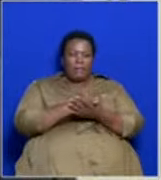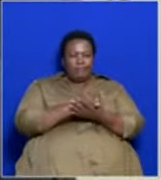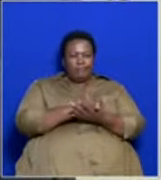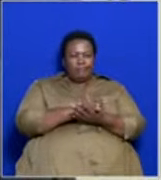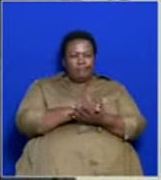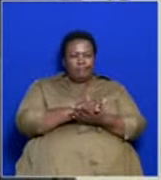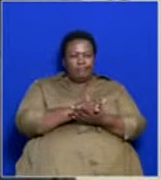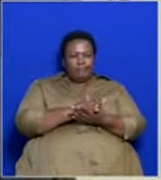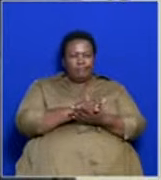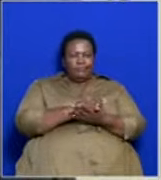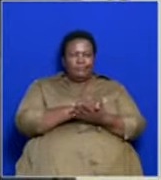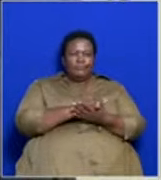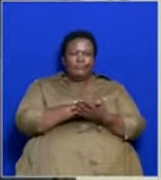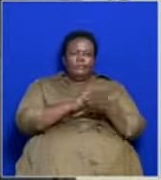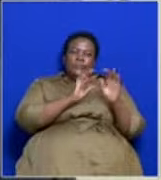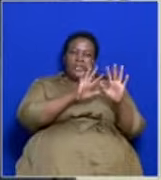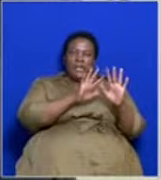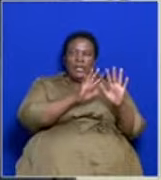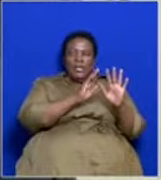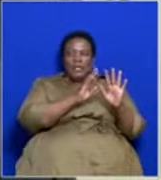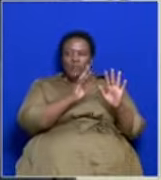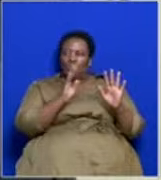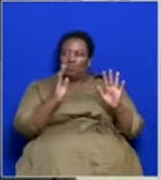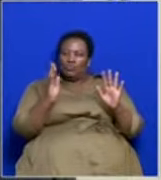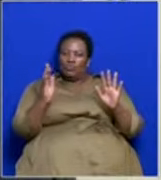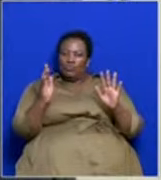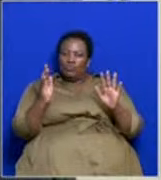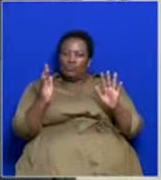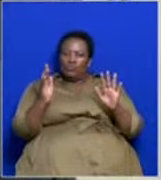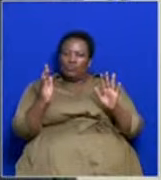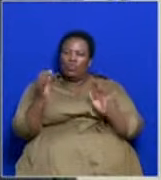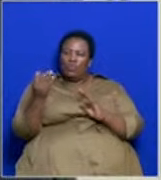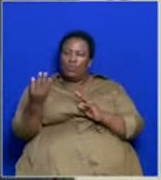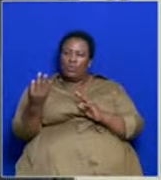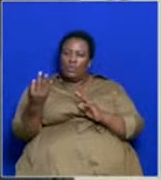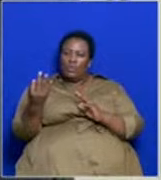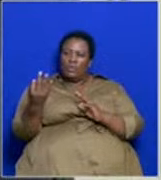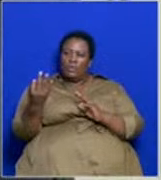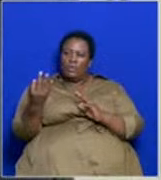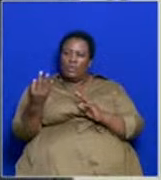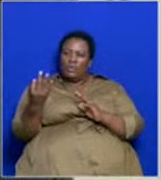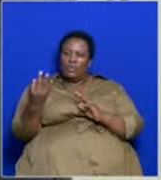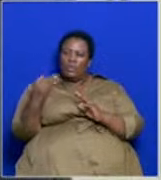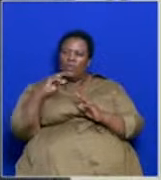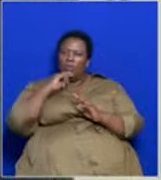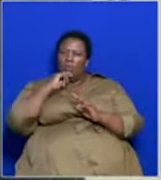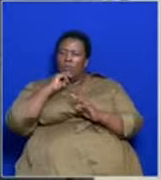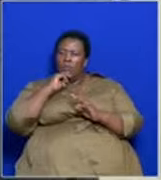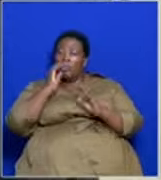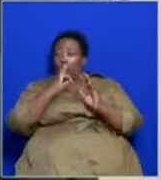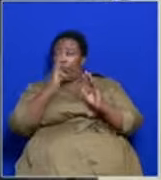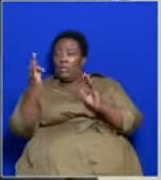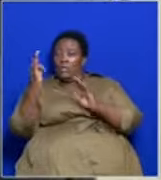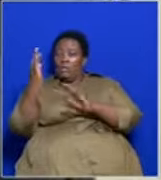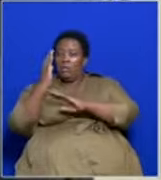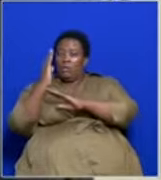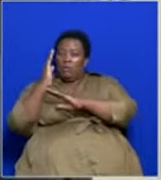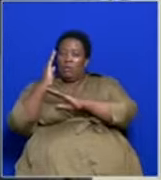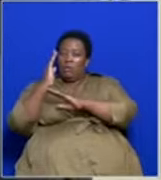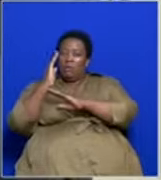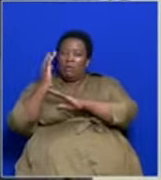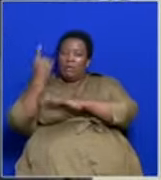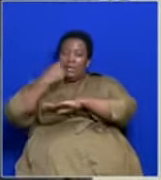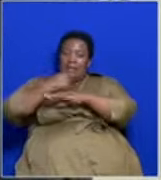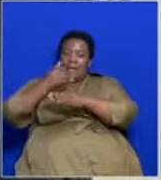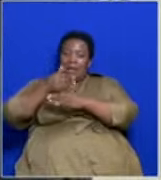2200 and 1500, the following day, 2 EMPD members and a